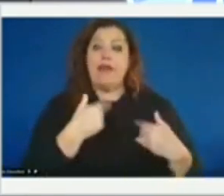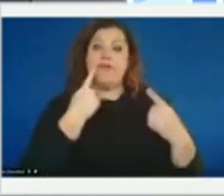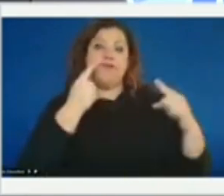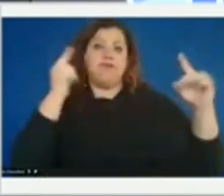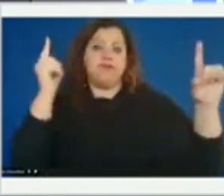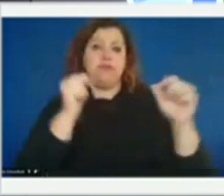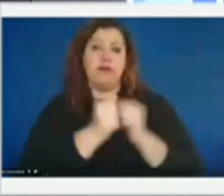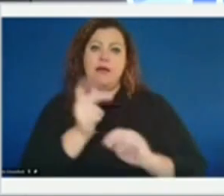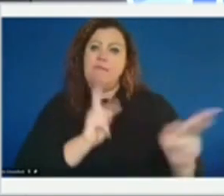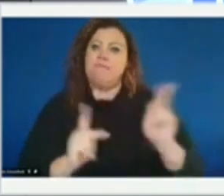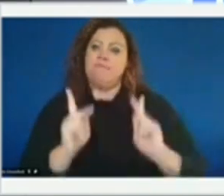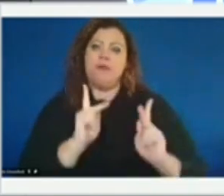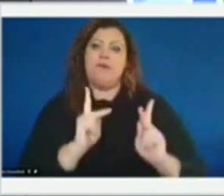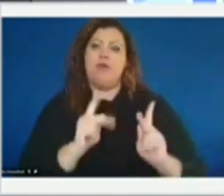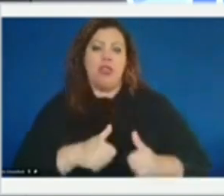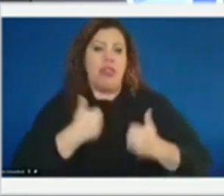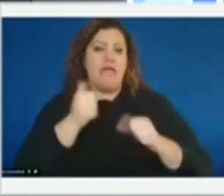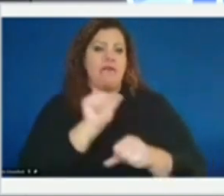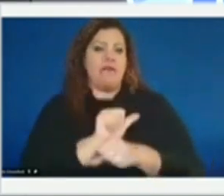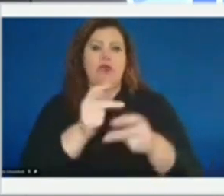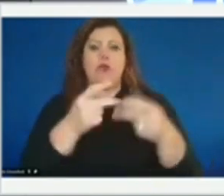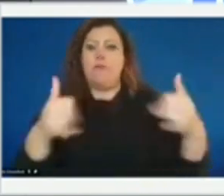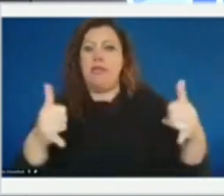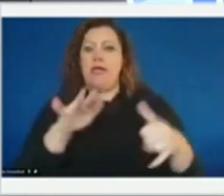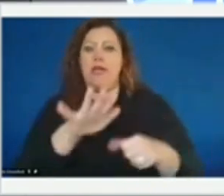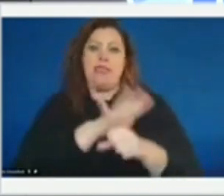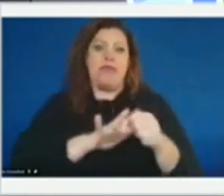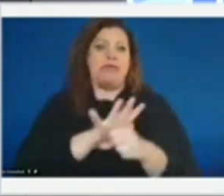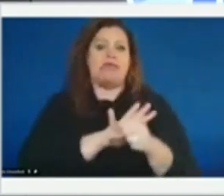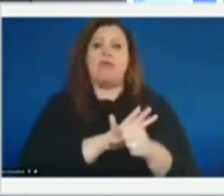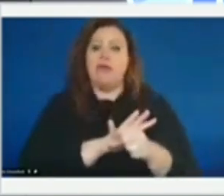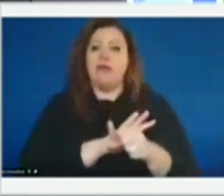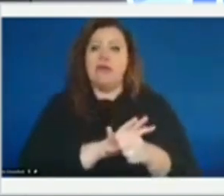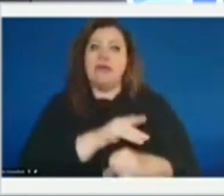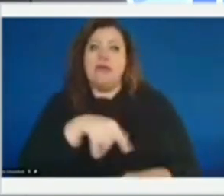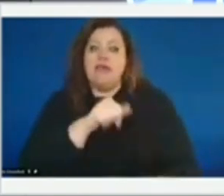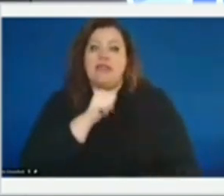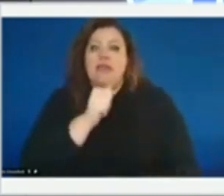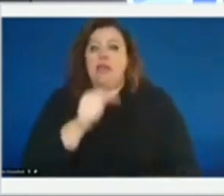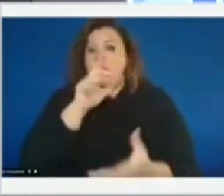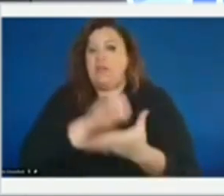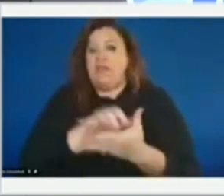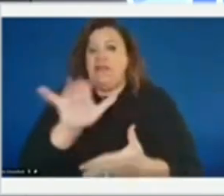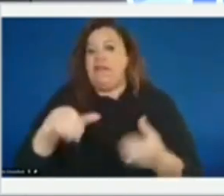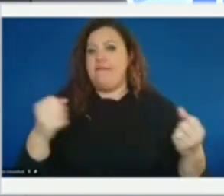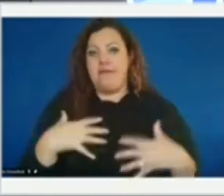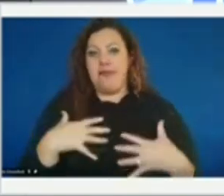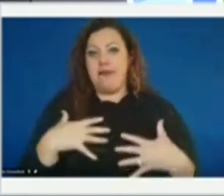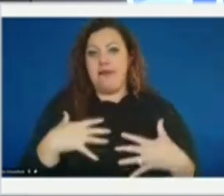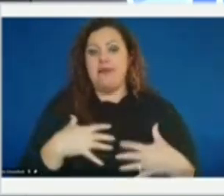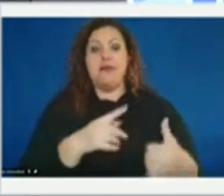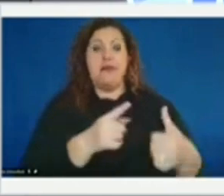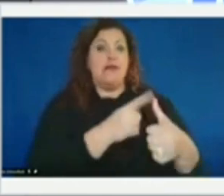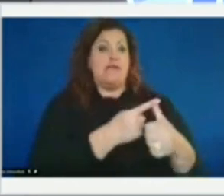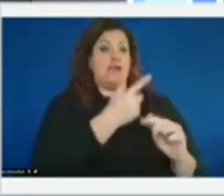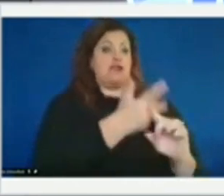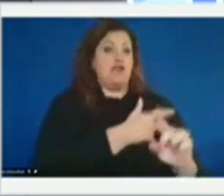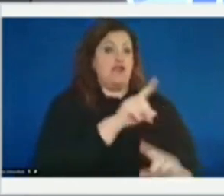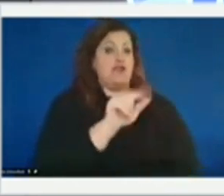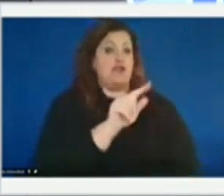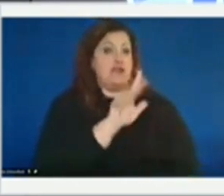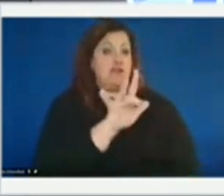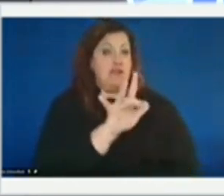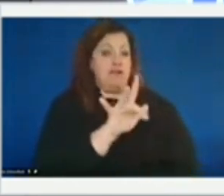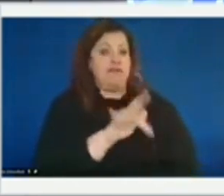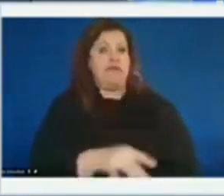out living, working, and playing in this jurisdiction that don't subscribe to that fear. For the first quarter of 2025, our commercial burglaries